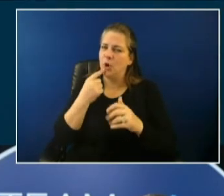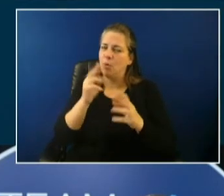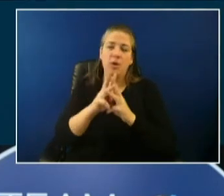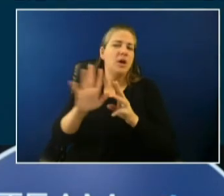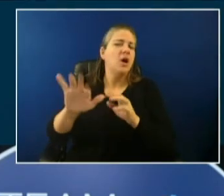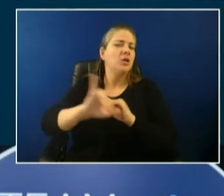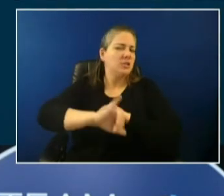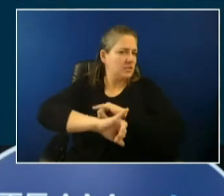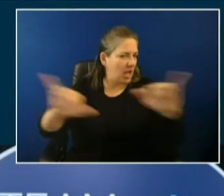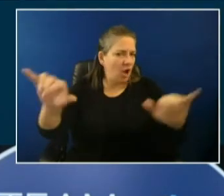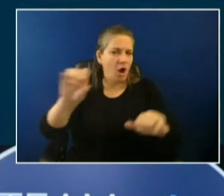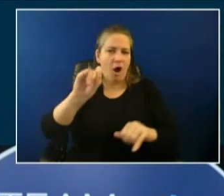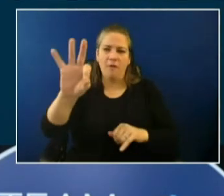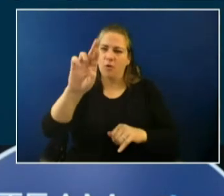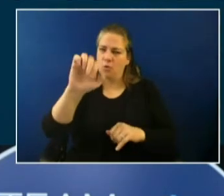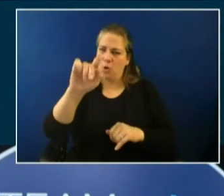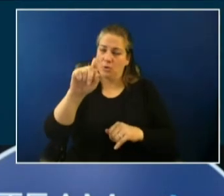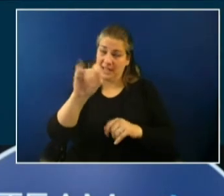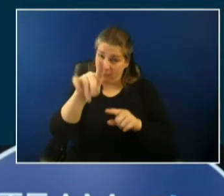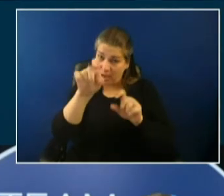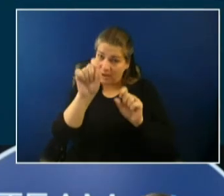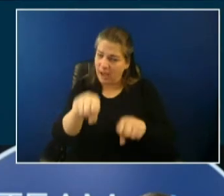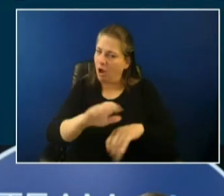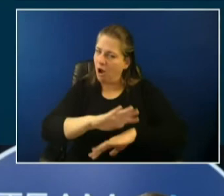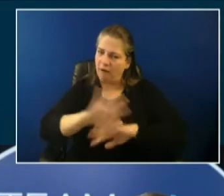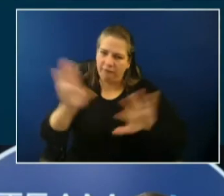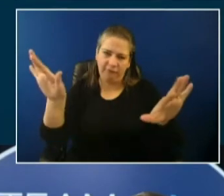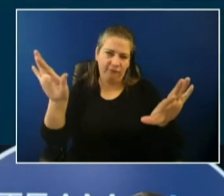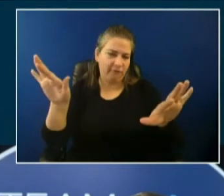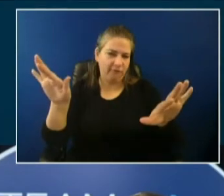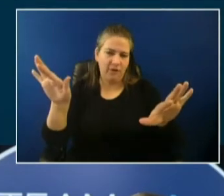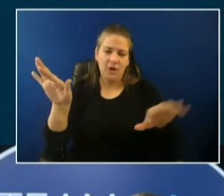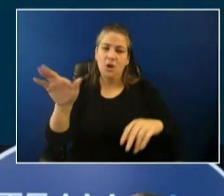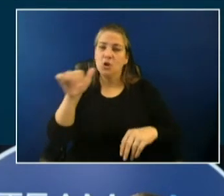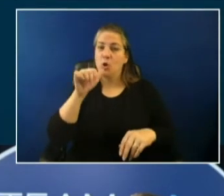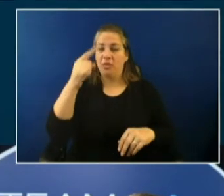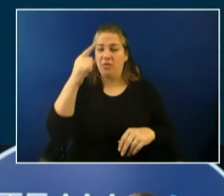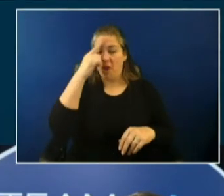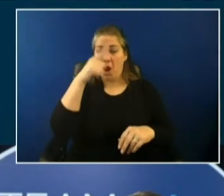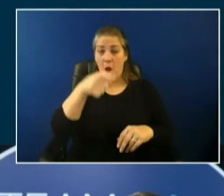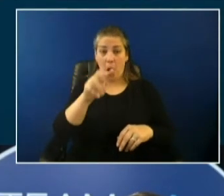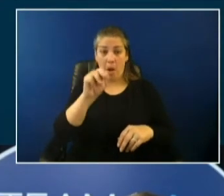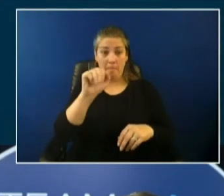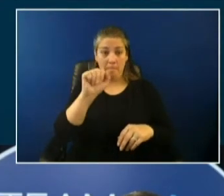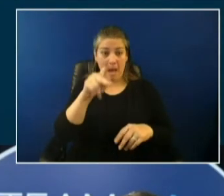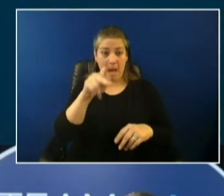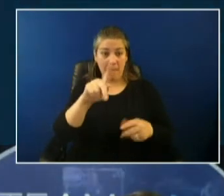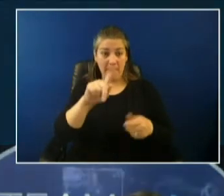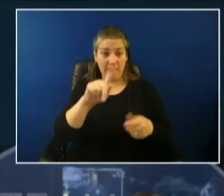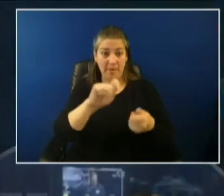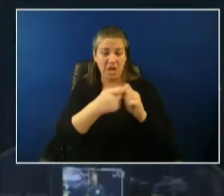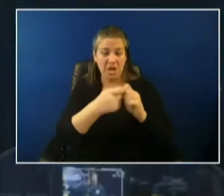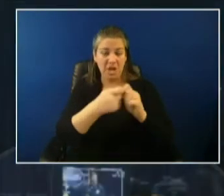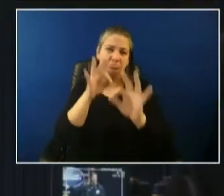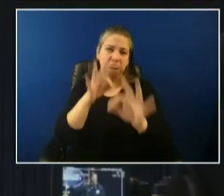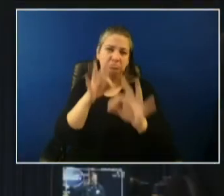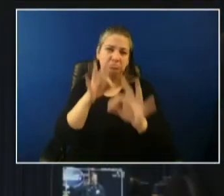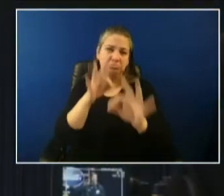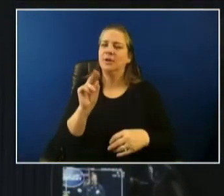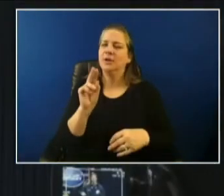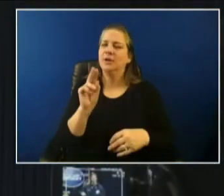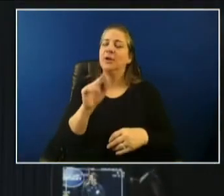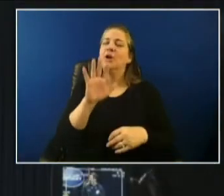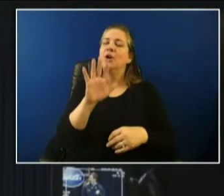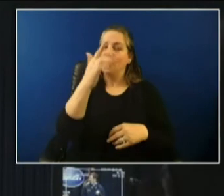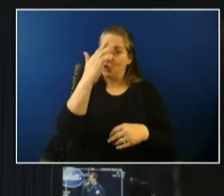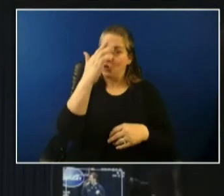you can. I wouldn't take a lot of solace in the fact that this map has changed because you know how flooding hits your region, and we